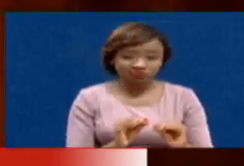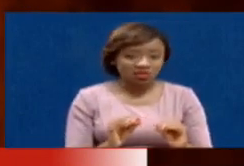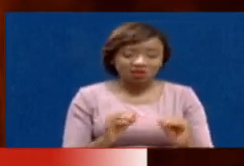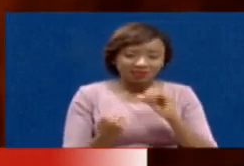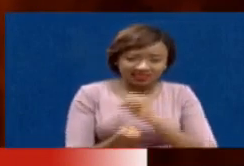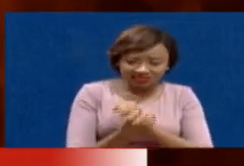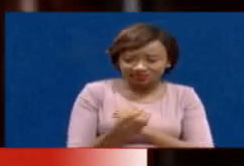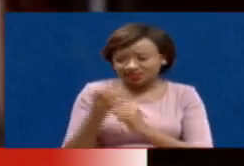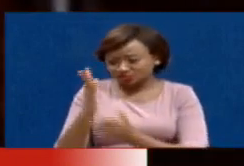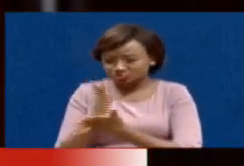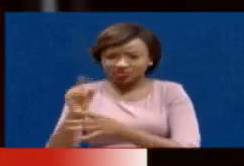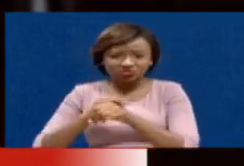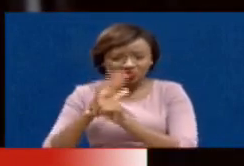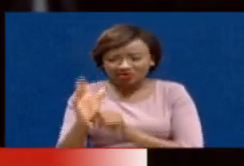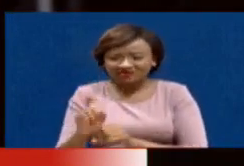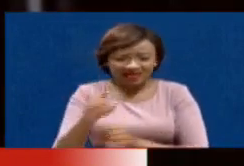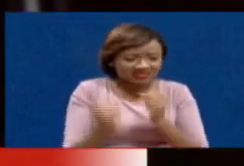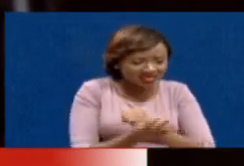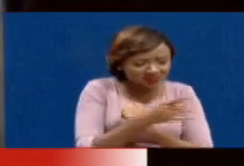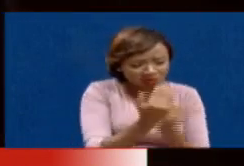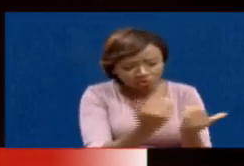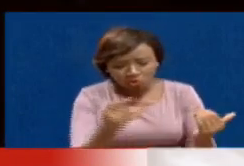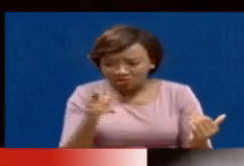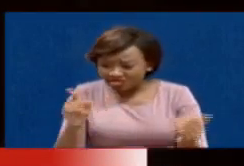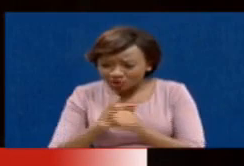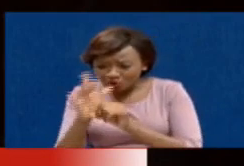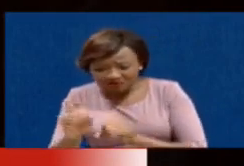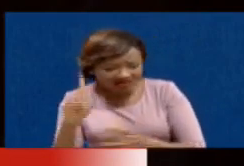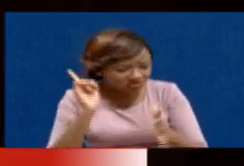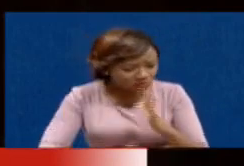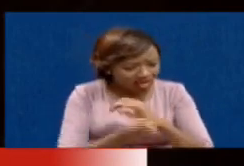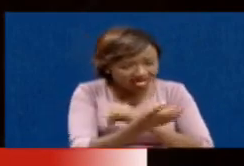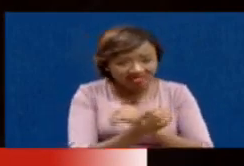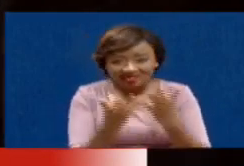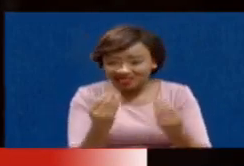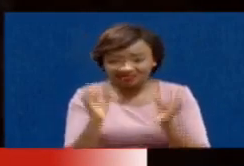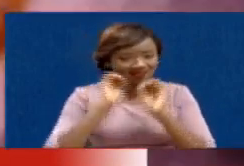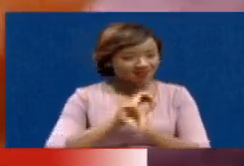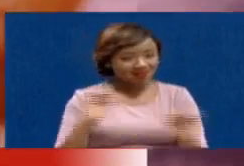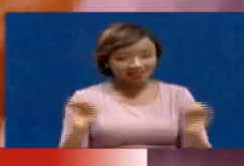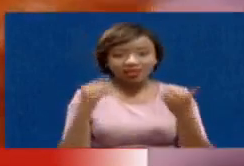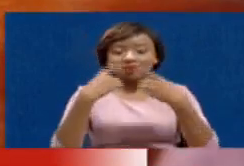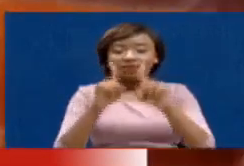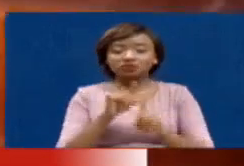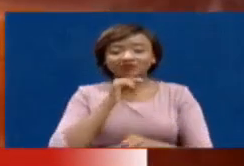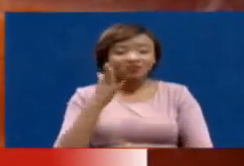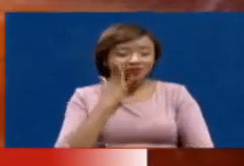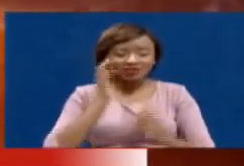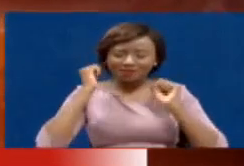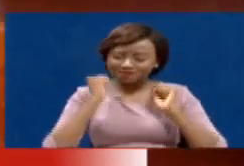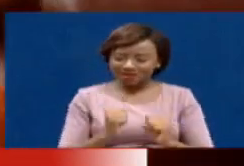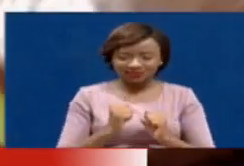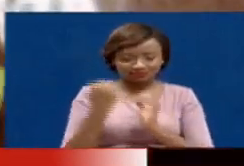the coronavirus is to them is a tall order. Experts advise that even in a time such as this, parents need to maintain a